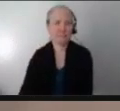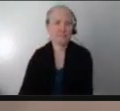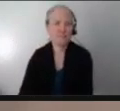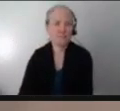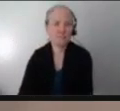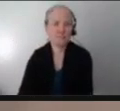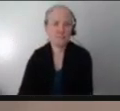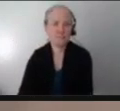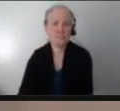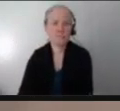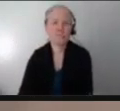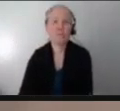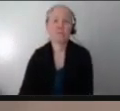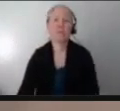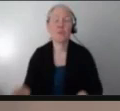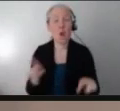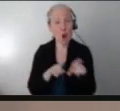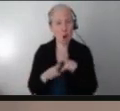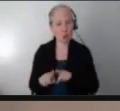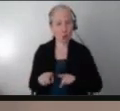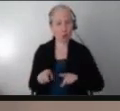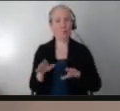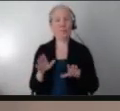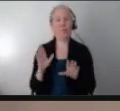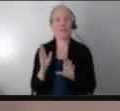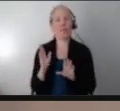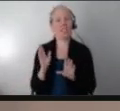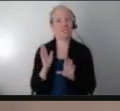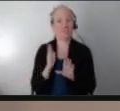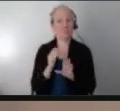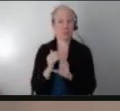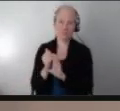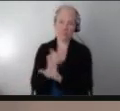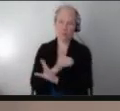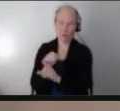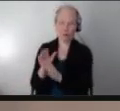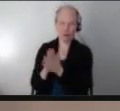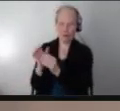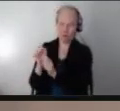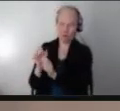additionally, before we have employees, we